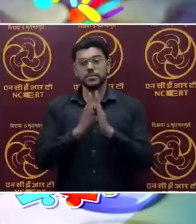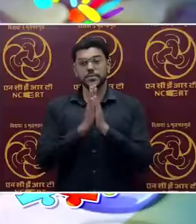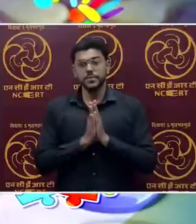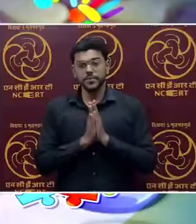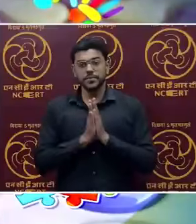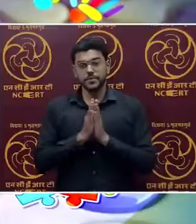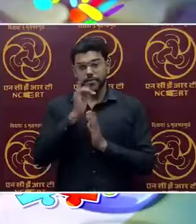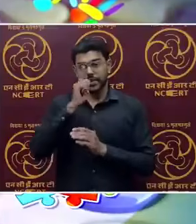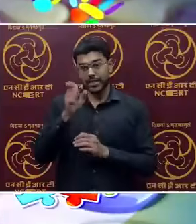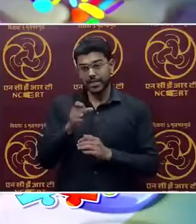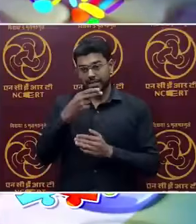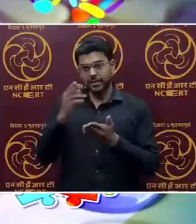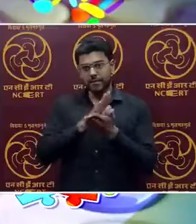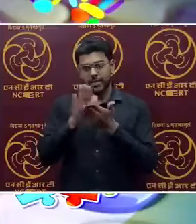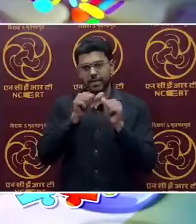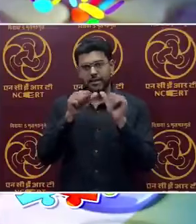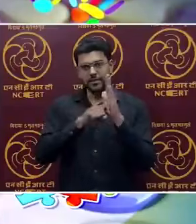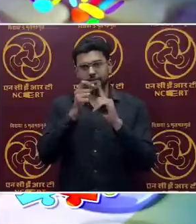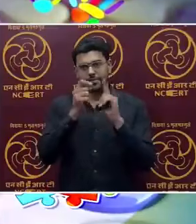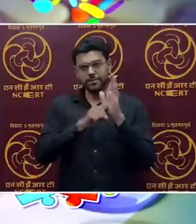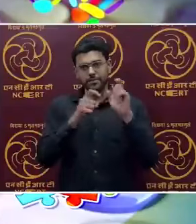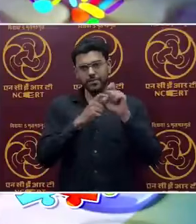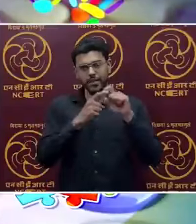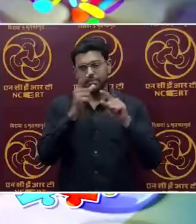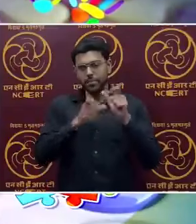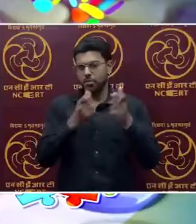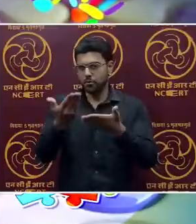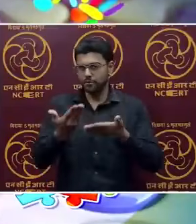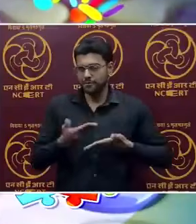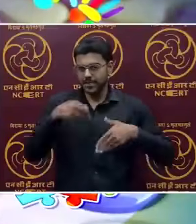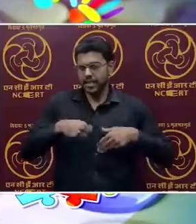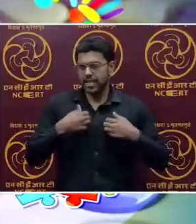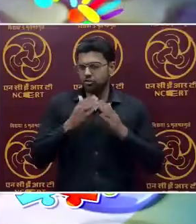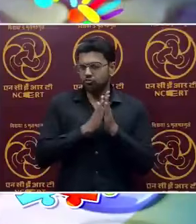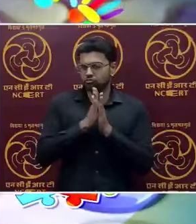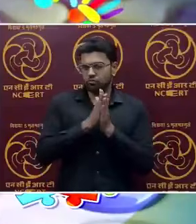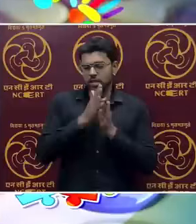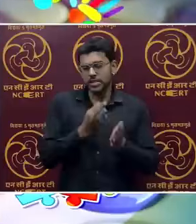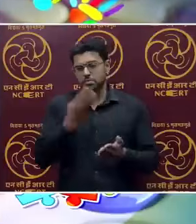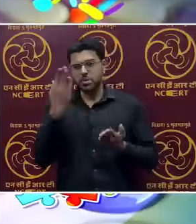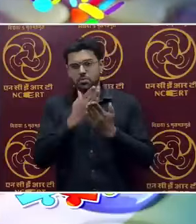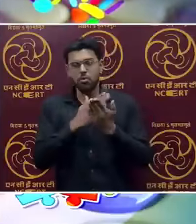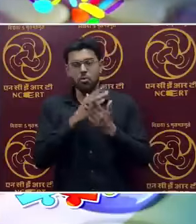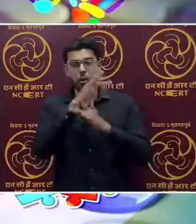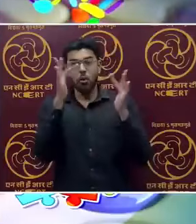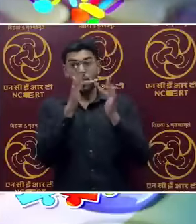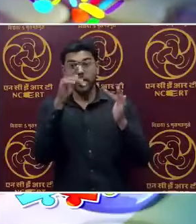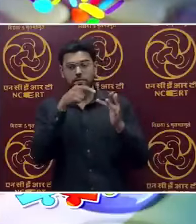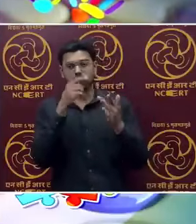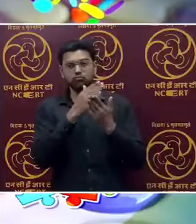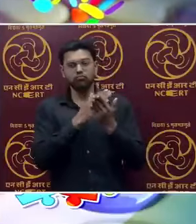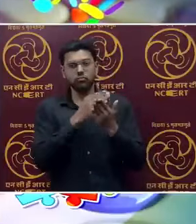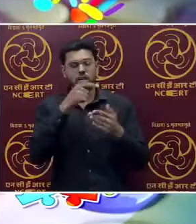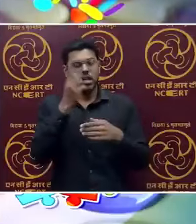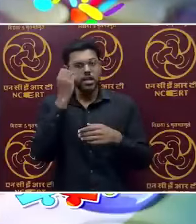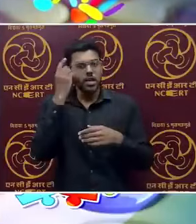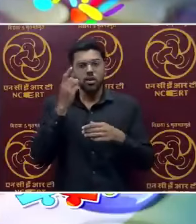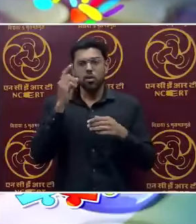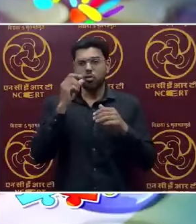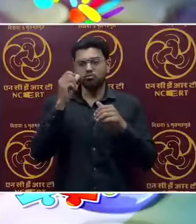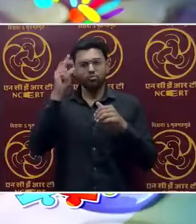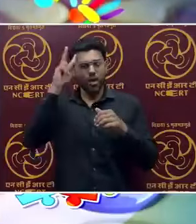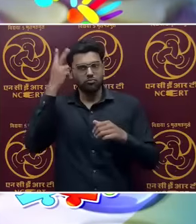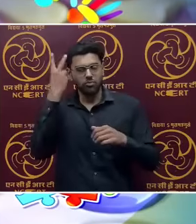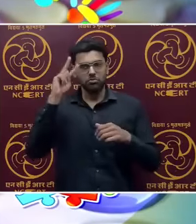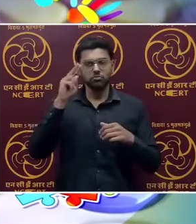Namaskar, I'm Harpreet Kaur and I welcome you all to our live and interactive special online series on understanding autism,